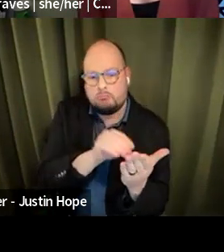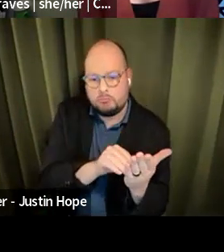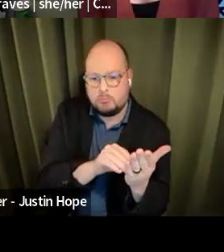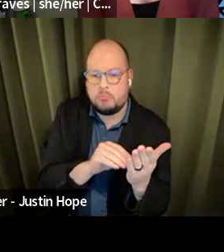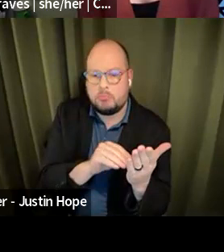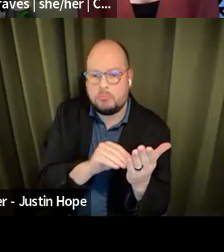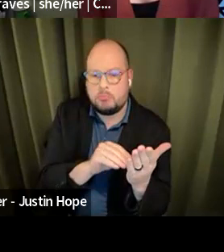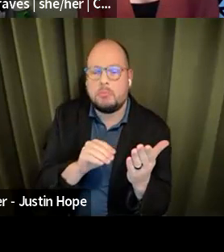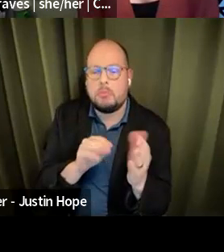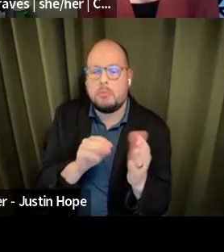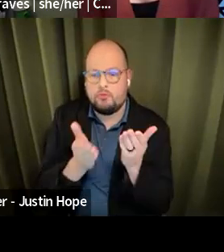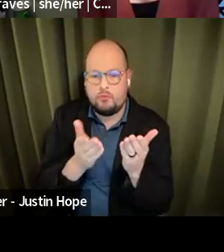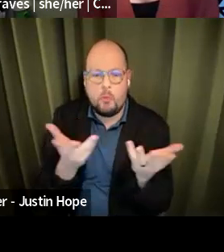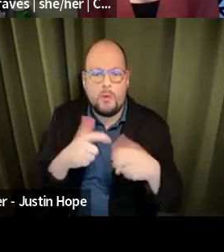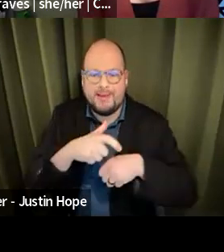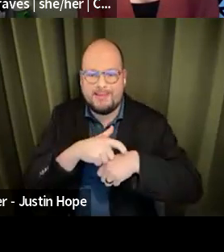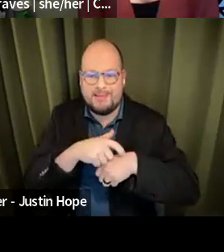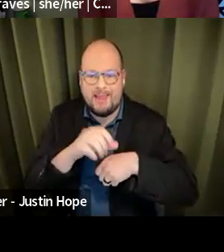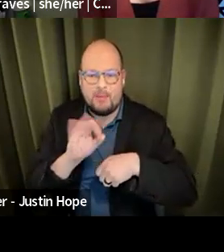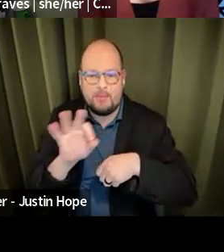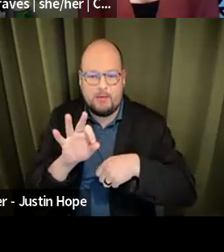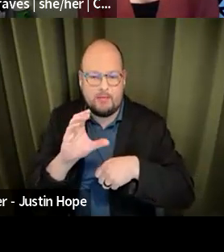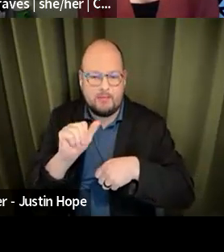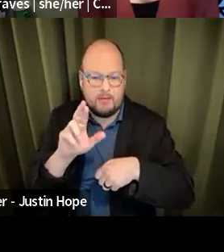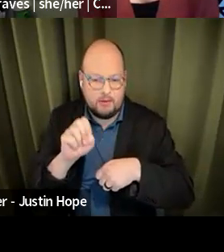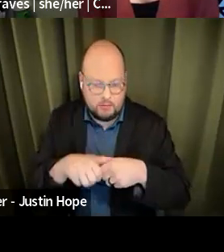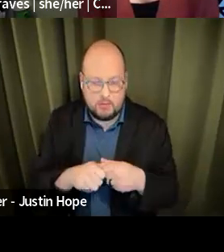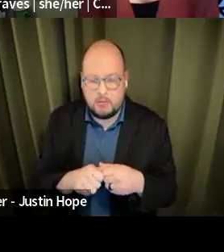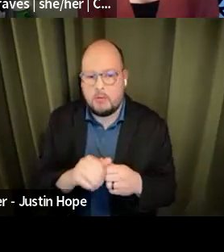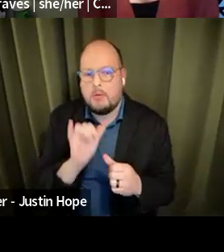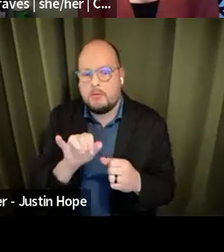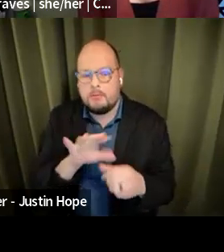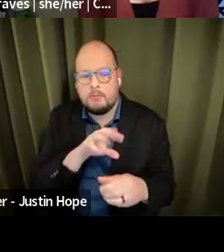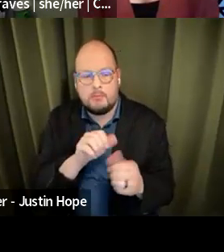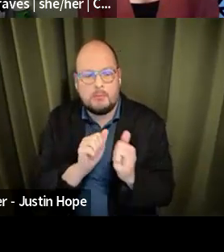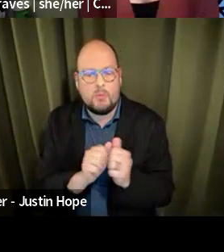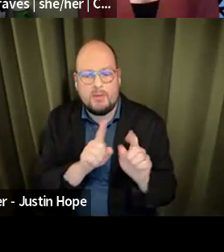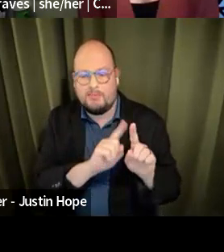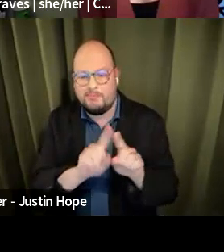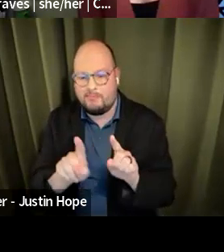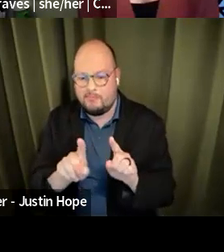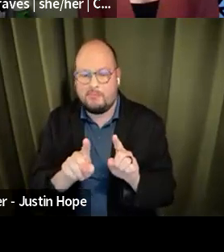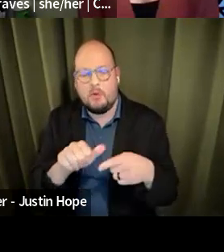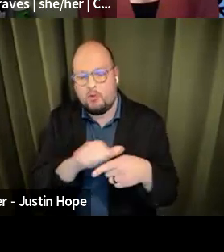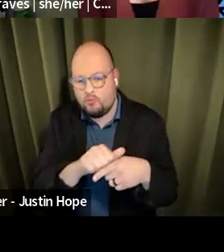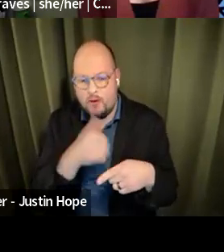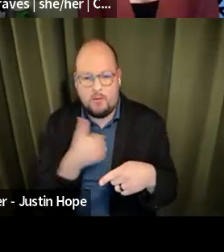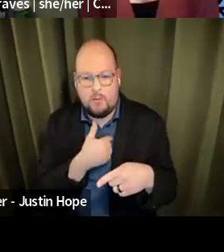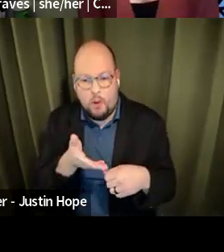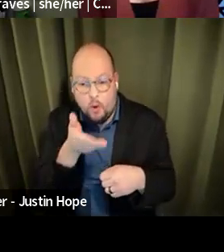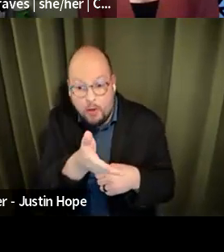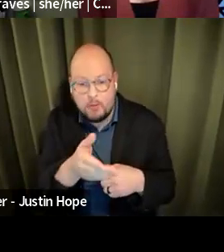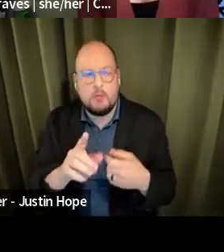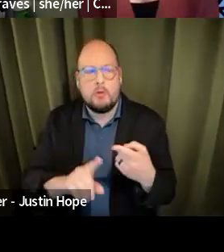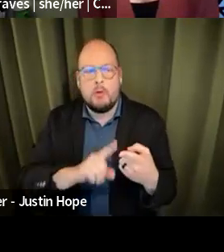also includes what modalities of training do we offer, and when should we choose the different modality